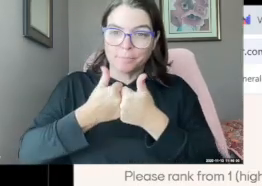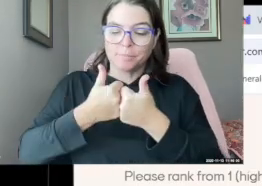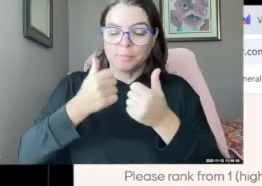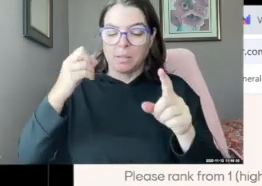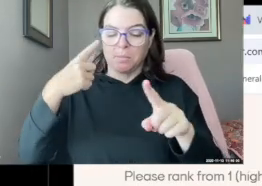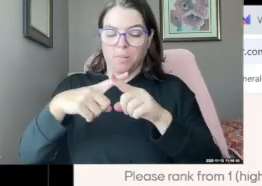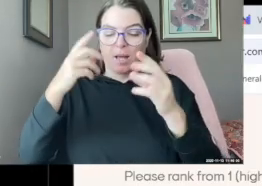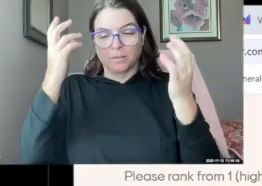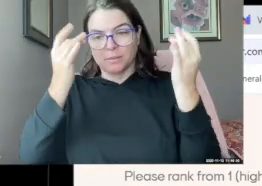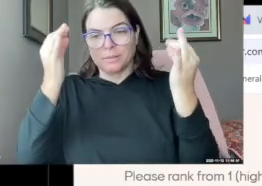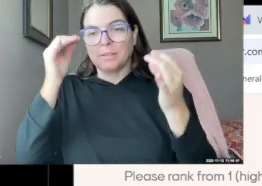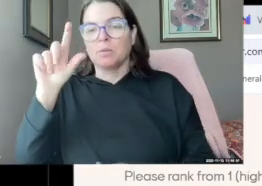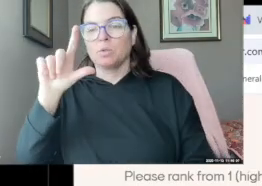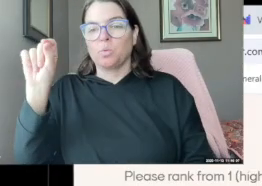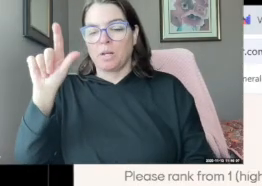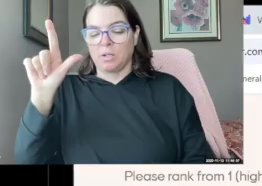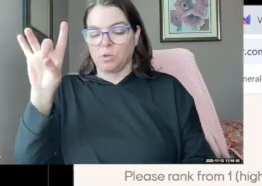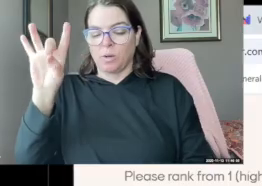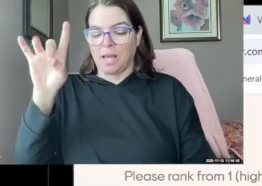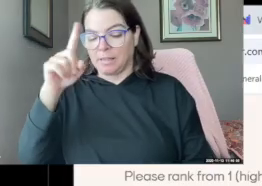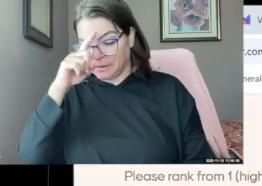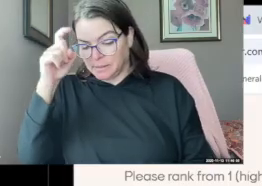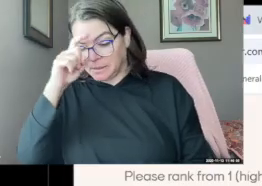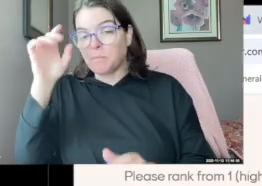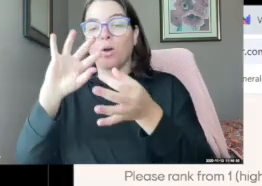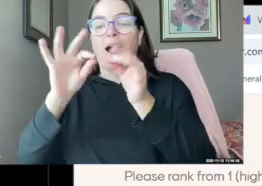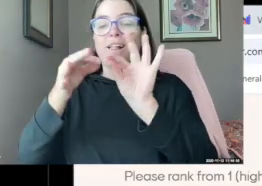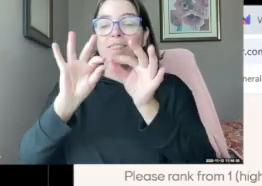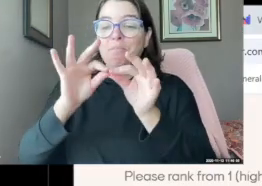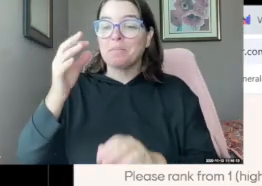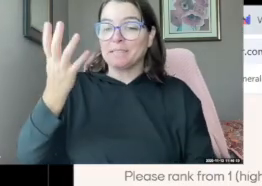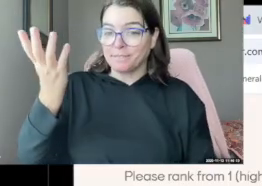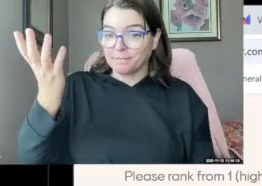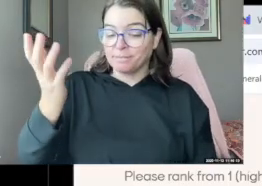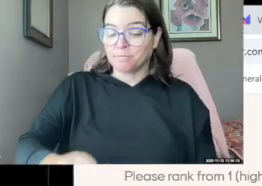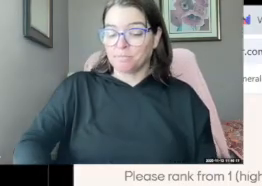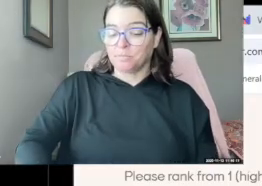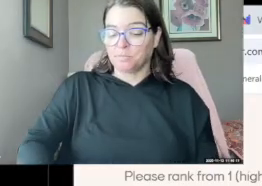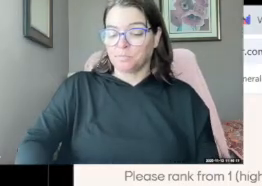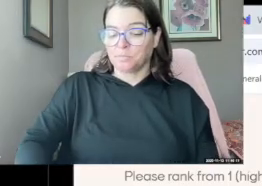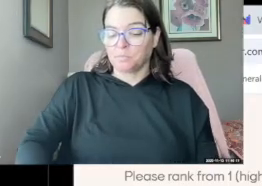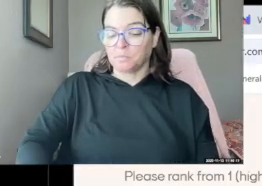going to be in the upcoming years hosting both World Cup matches and thinking